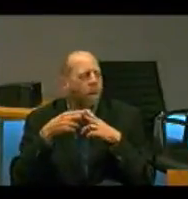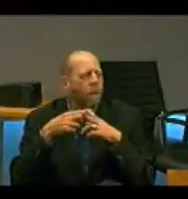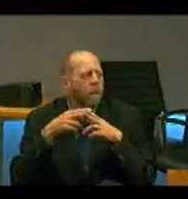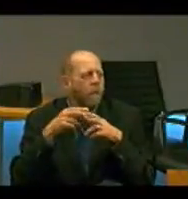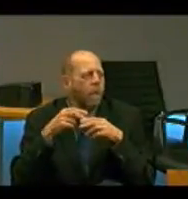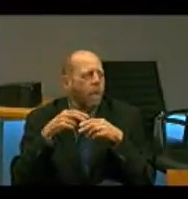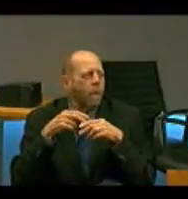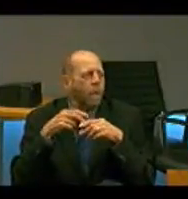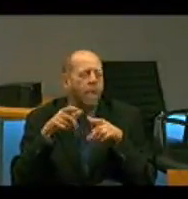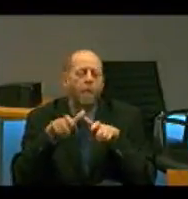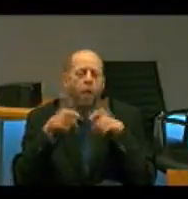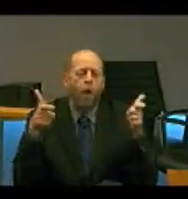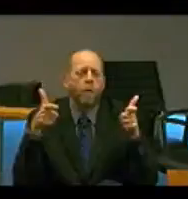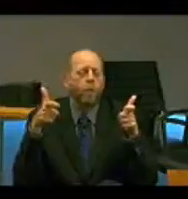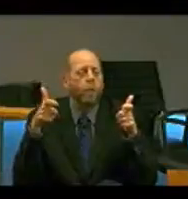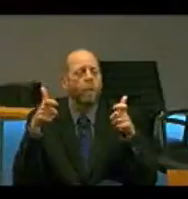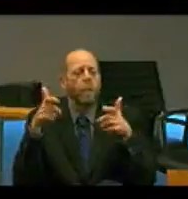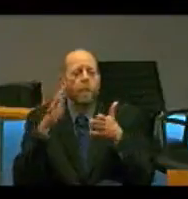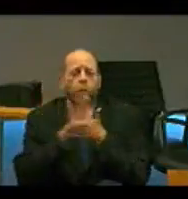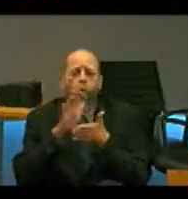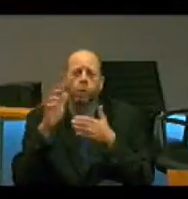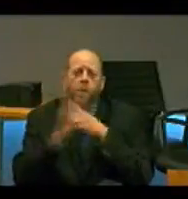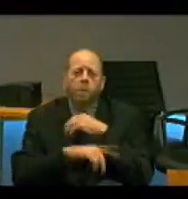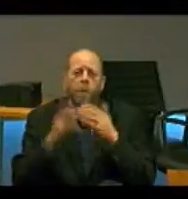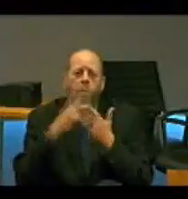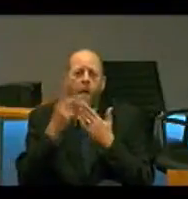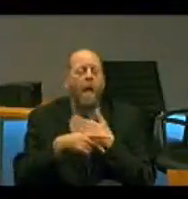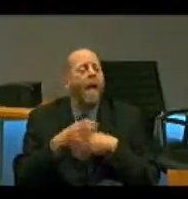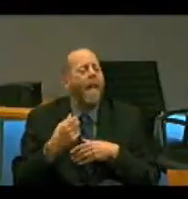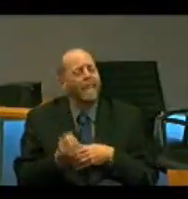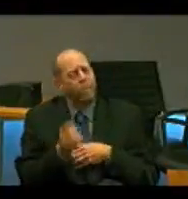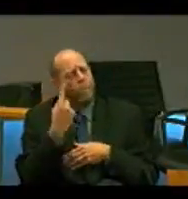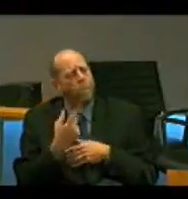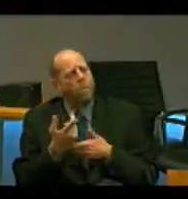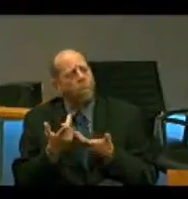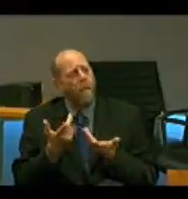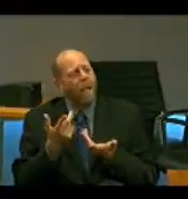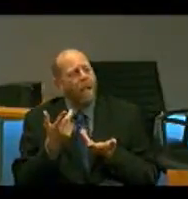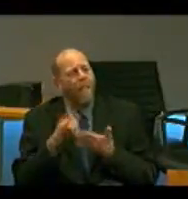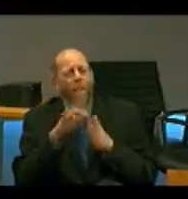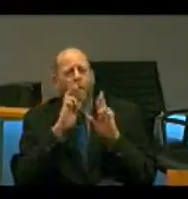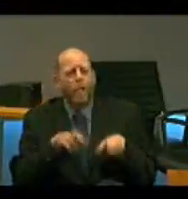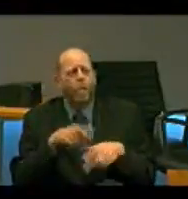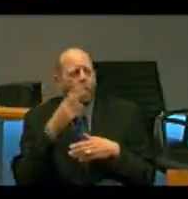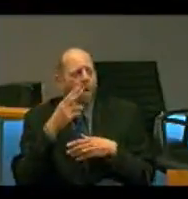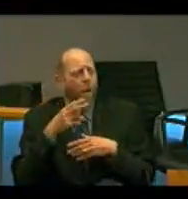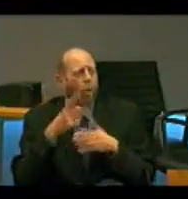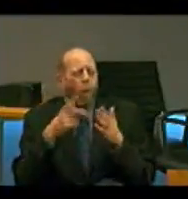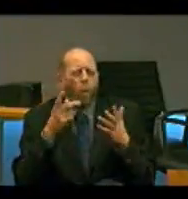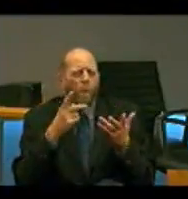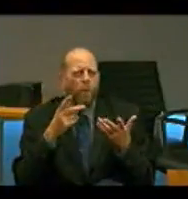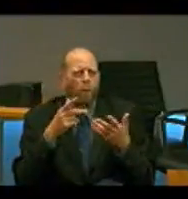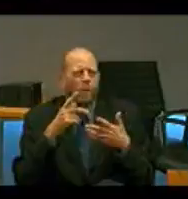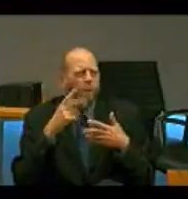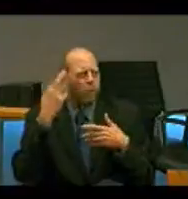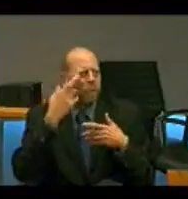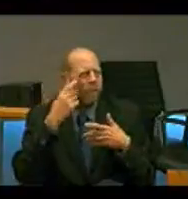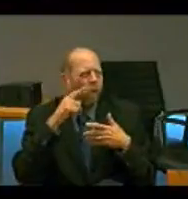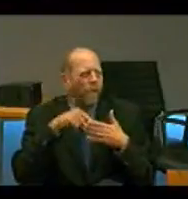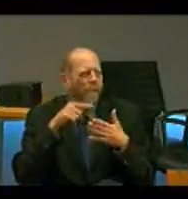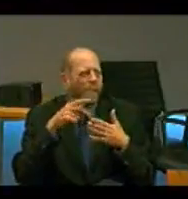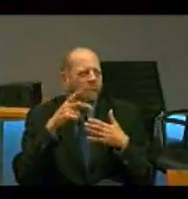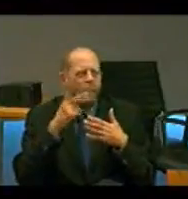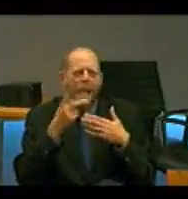discipline package. And again, I think it's important to understand that the reaction, what was a catalyst for the school discipline package?